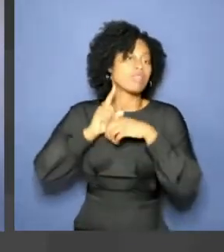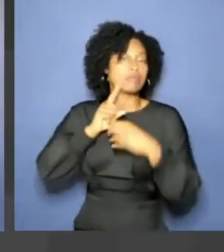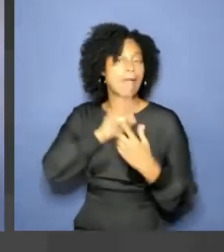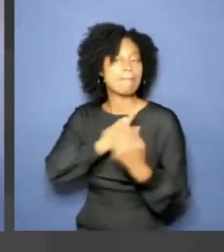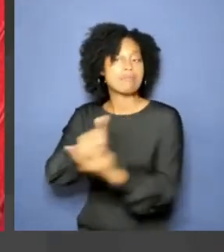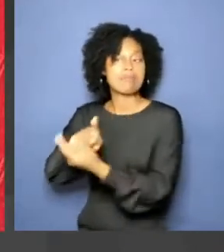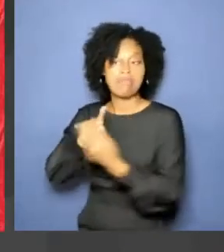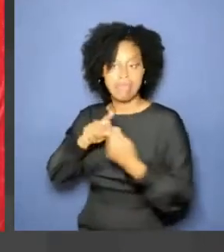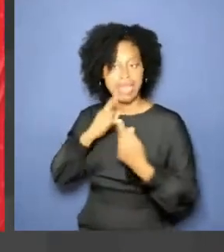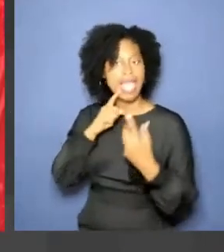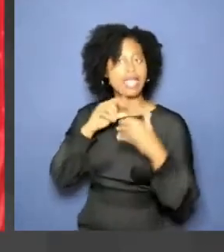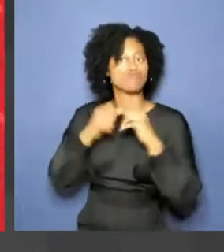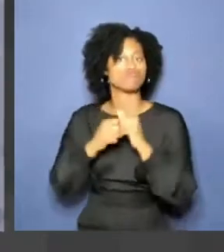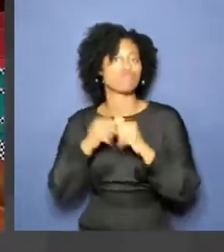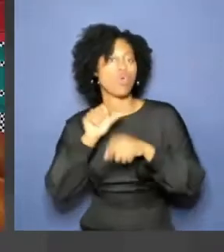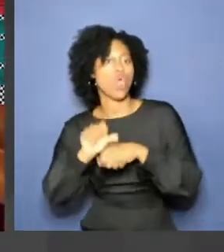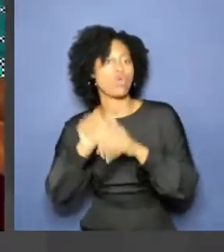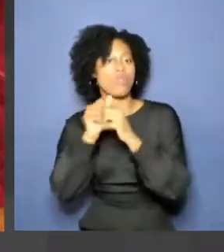so many of them.